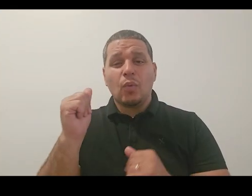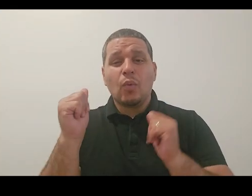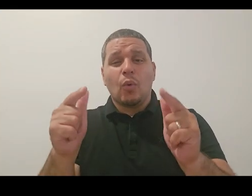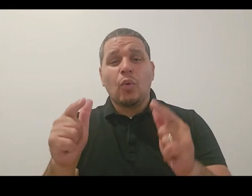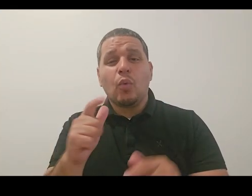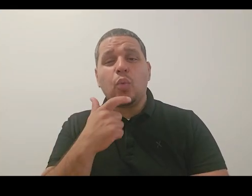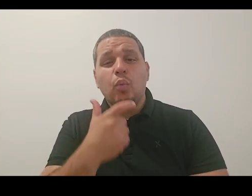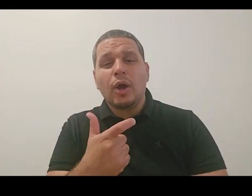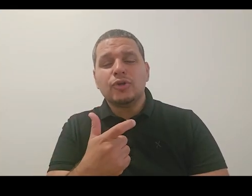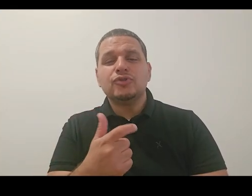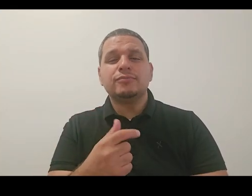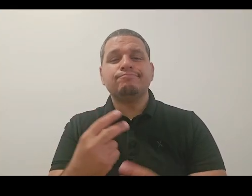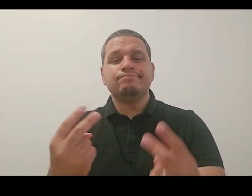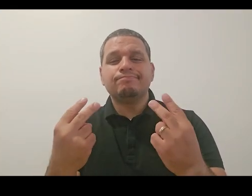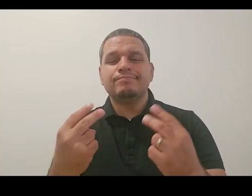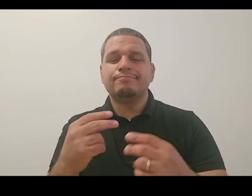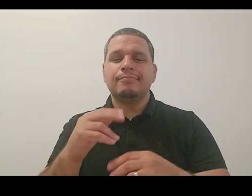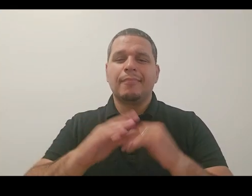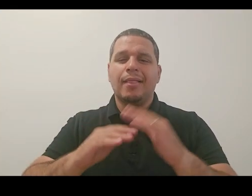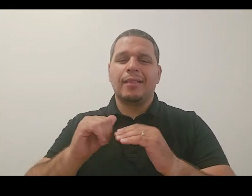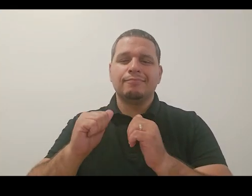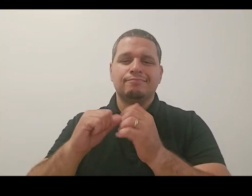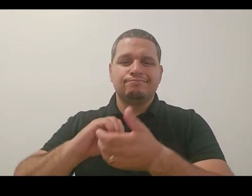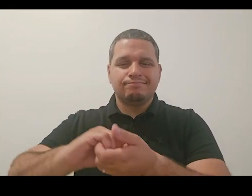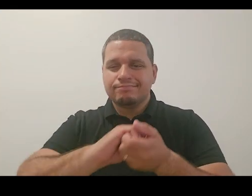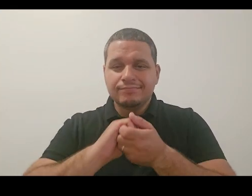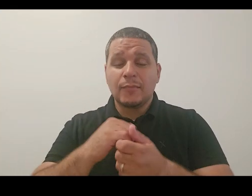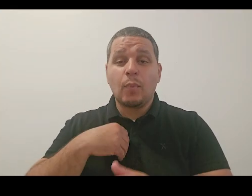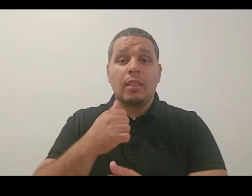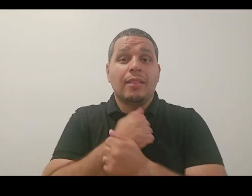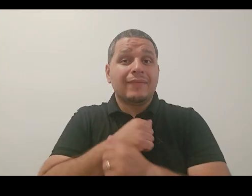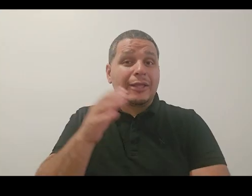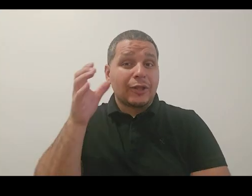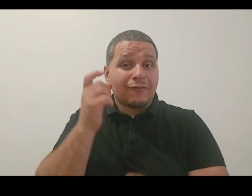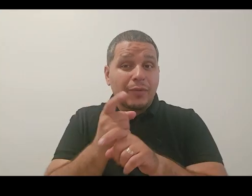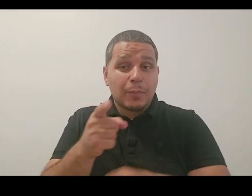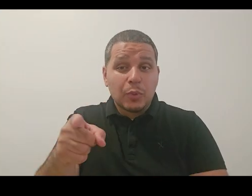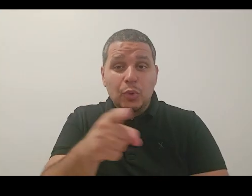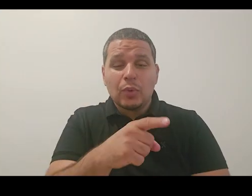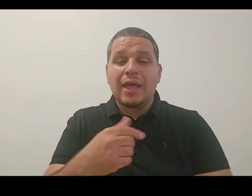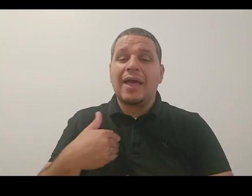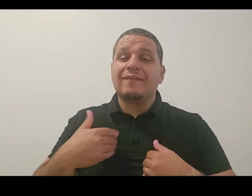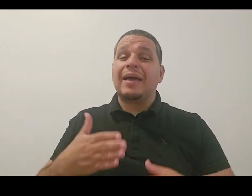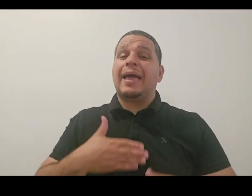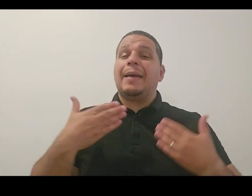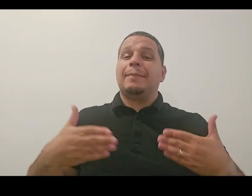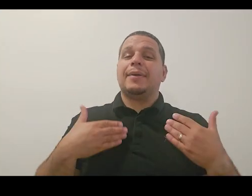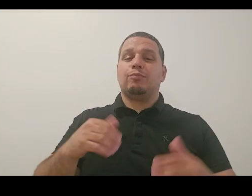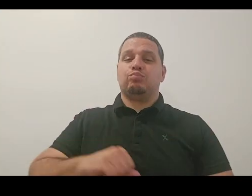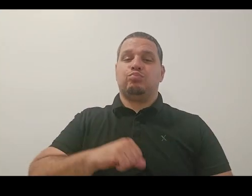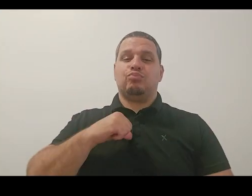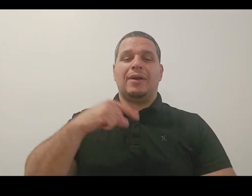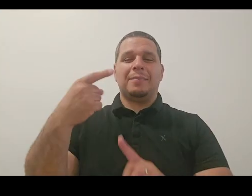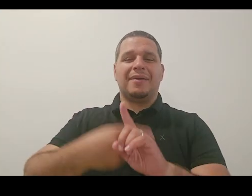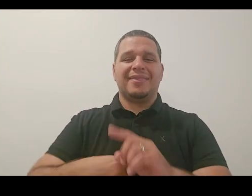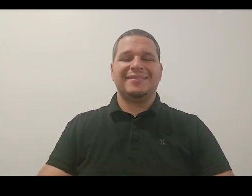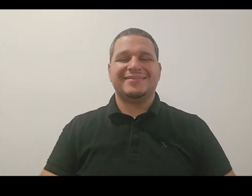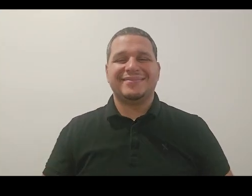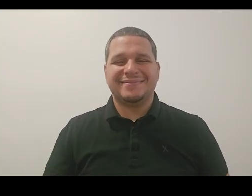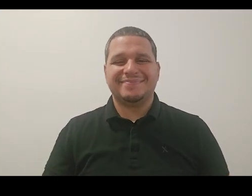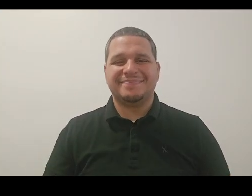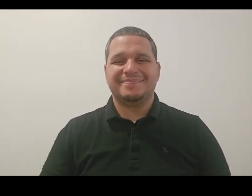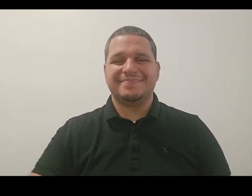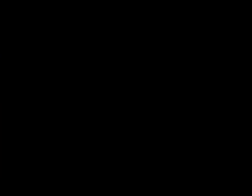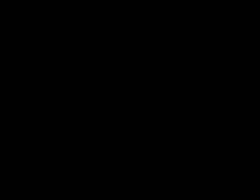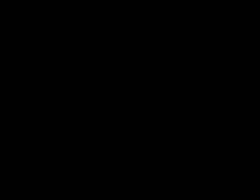our hands. And thank you to everybody that watched and built solidarity with us. We'd love to hear from you, and have a happy